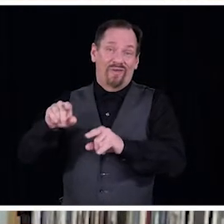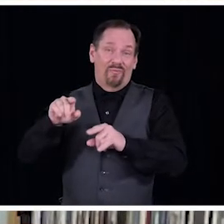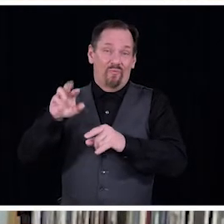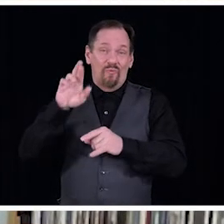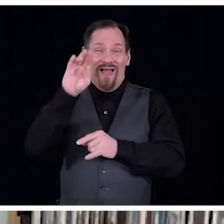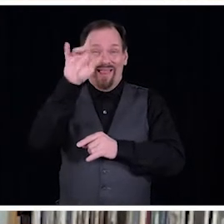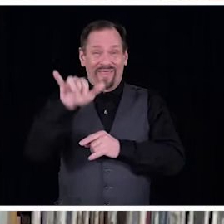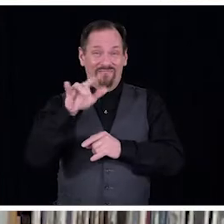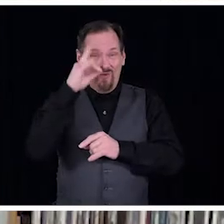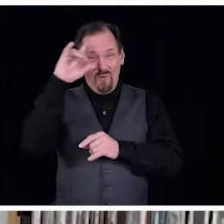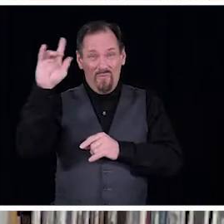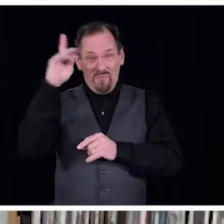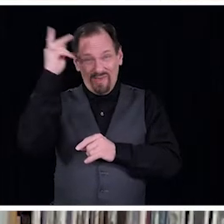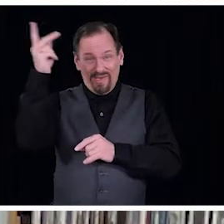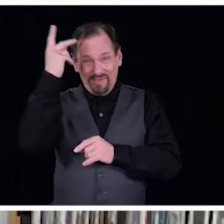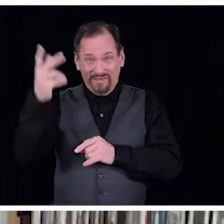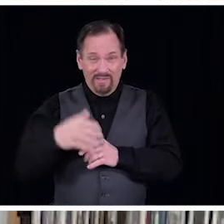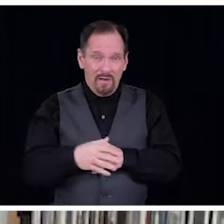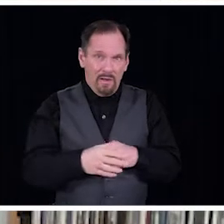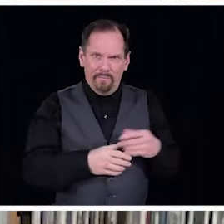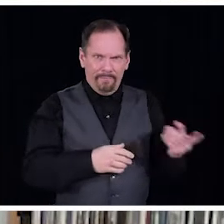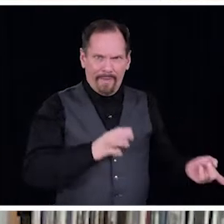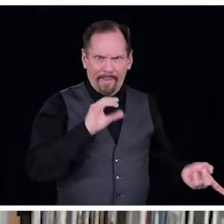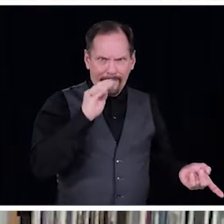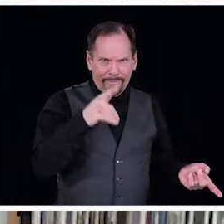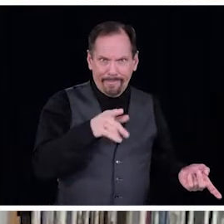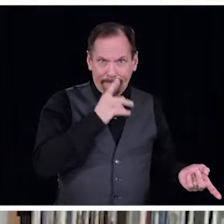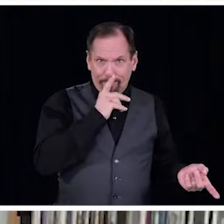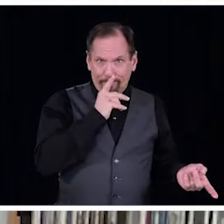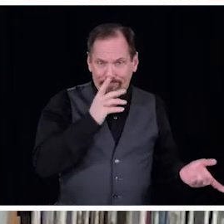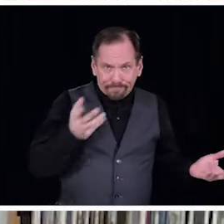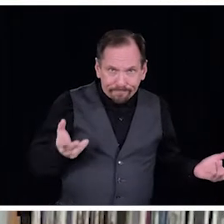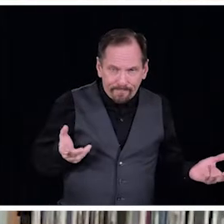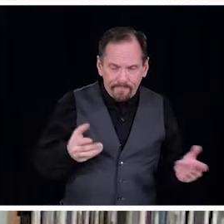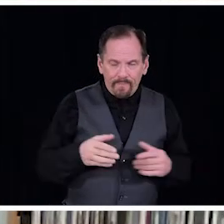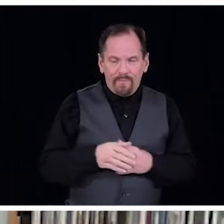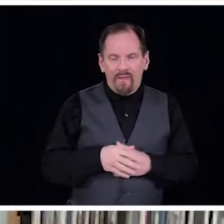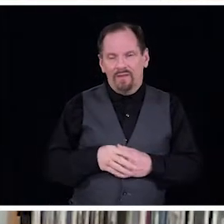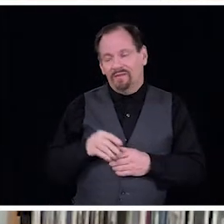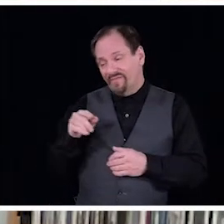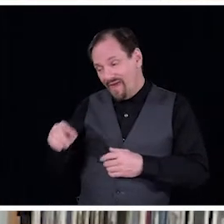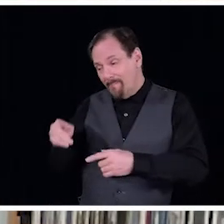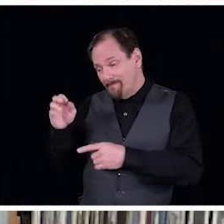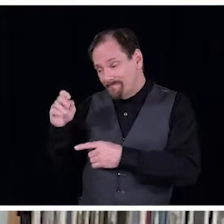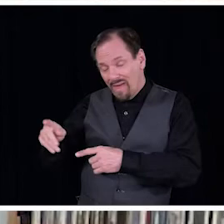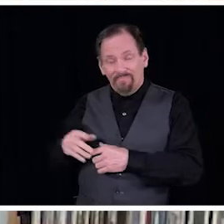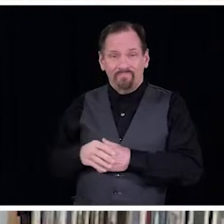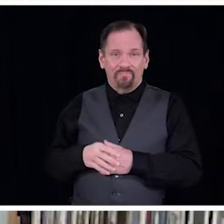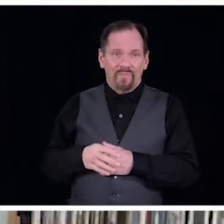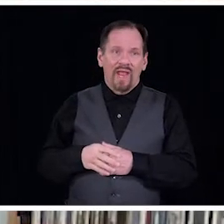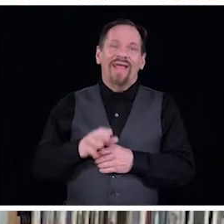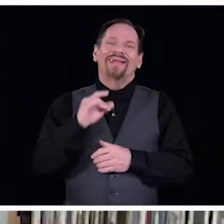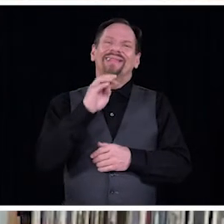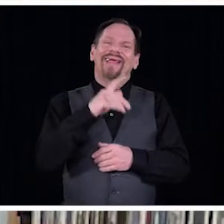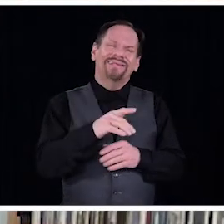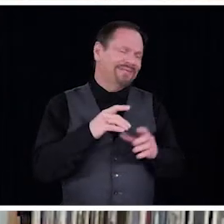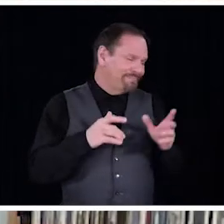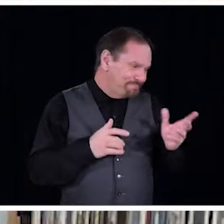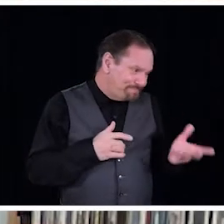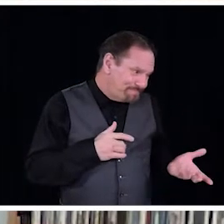music manages to present itself as the underdog while maintaining a hegemonic position. Classical music manages quite the